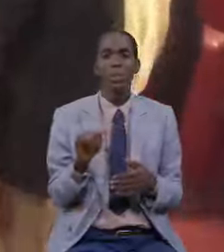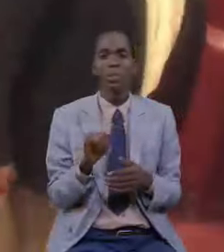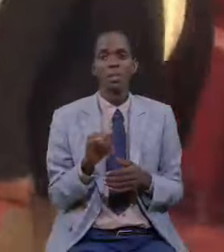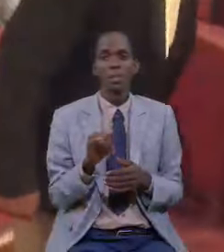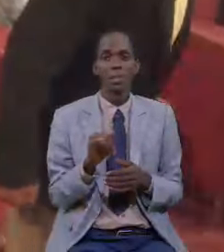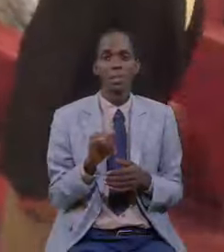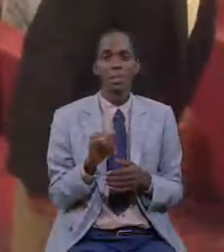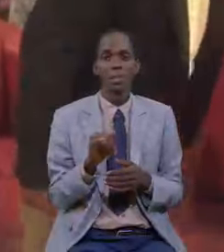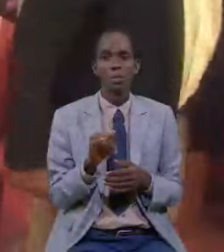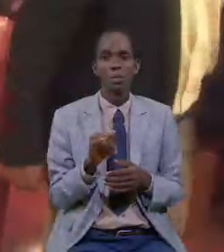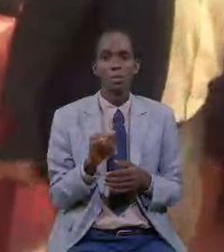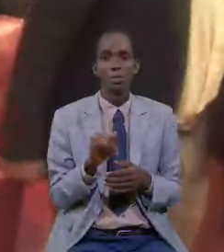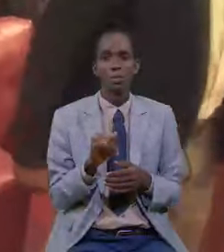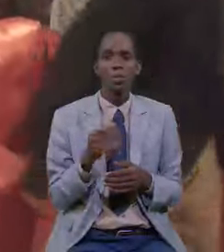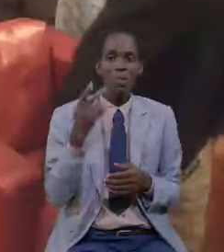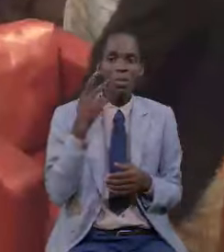You see, he was called you,